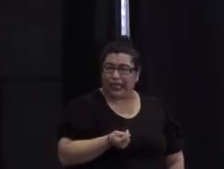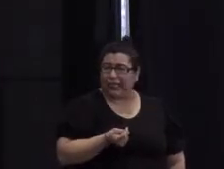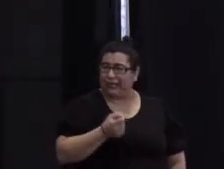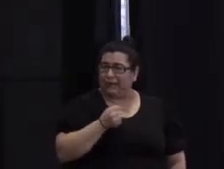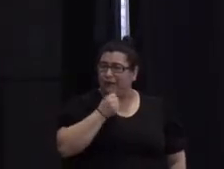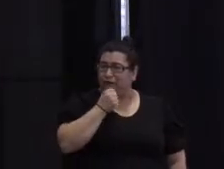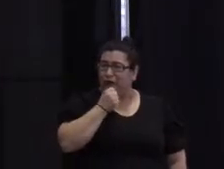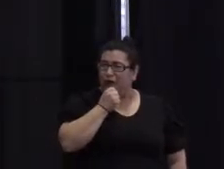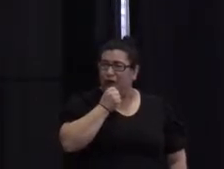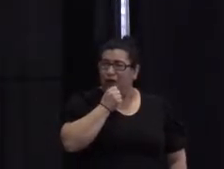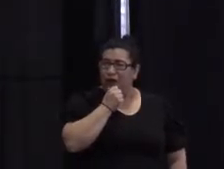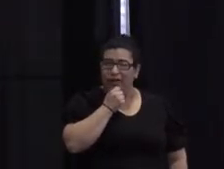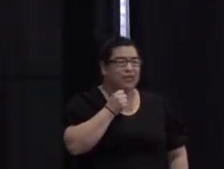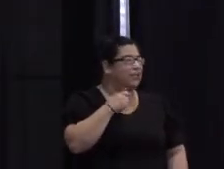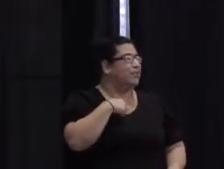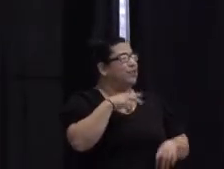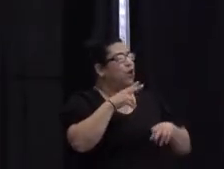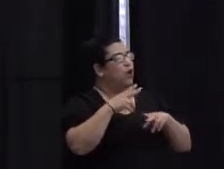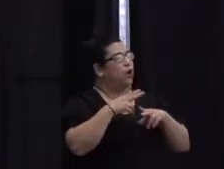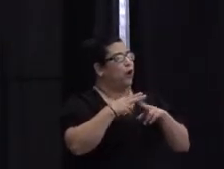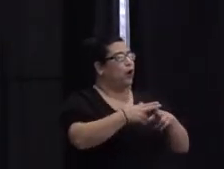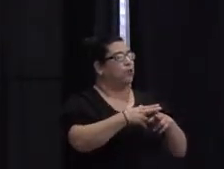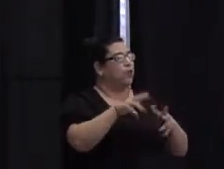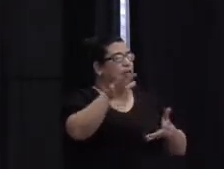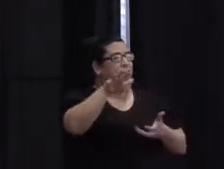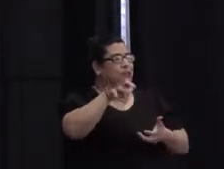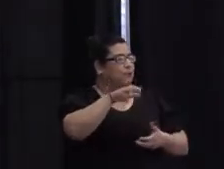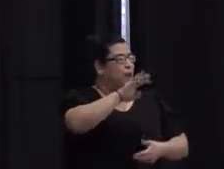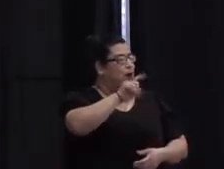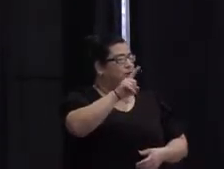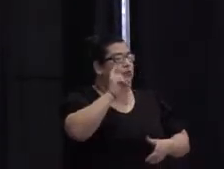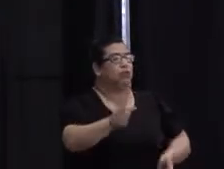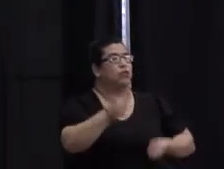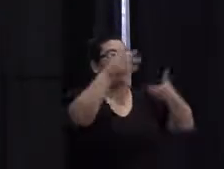Yes. It's called the catch box, so you can throw it and someone else can catch it.